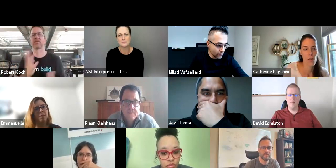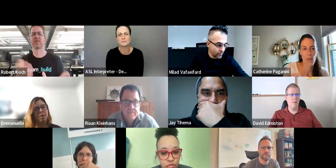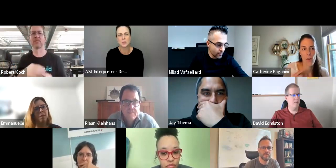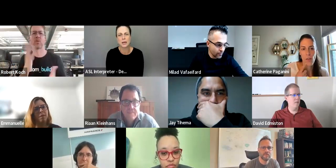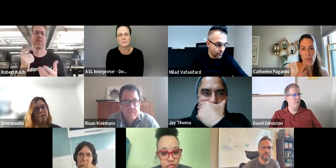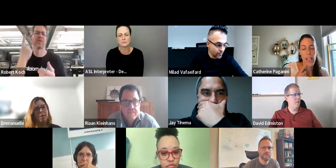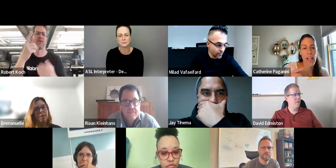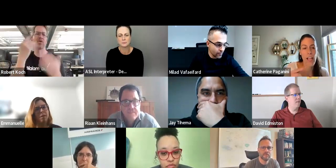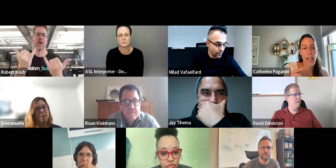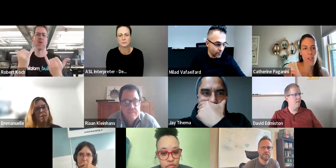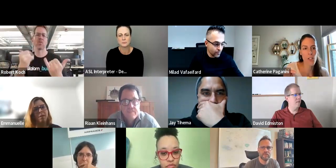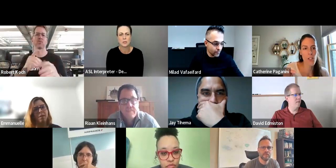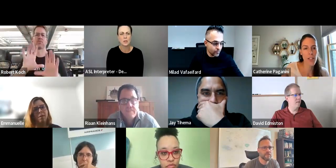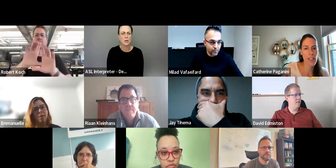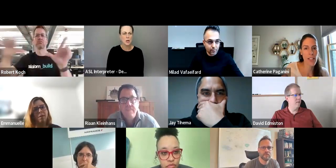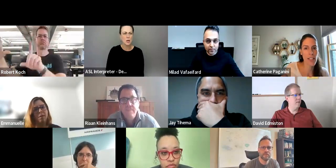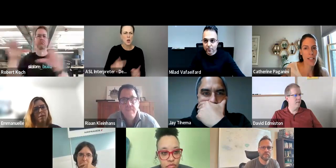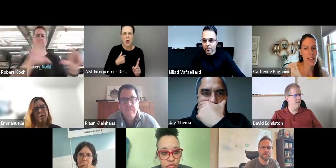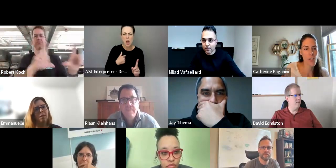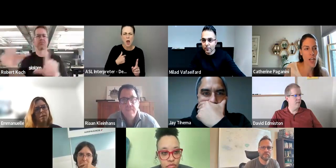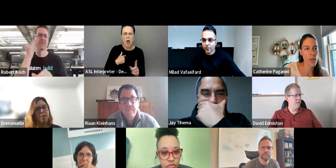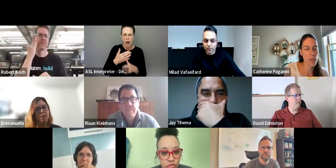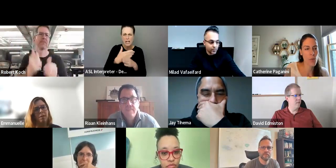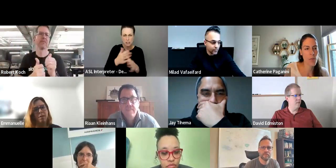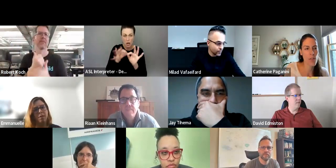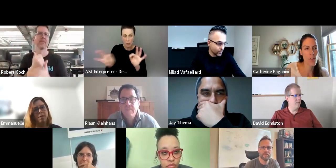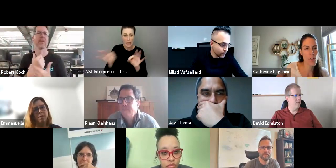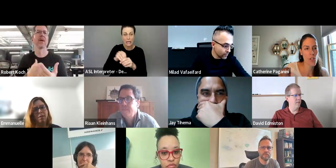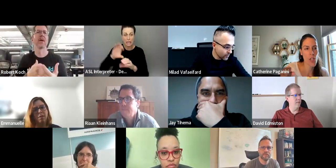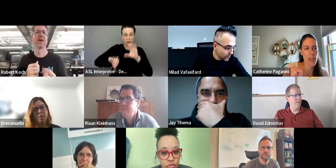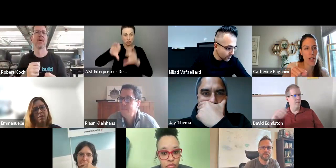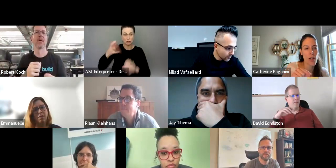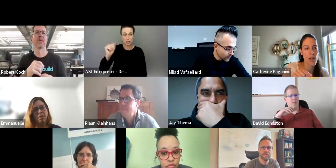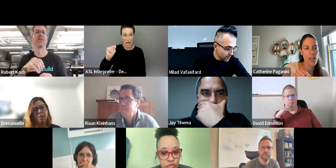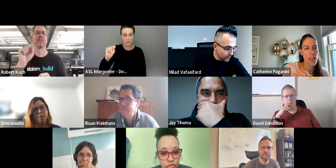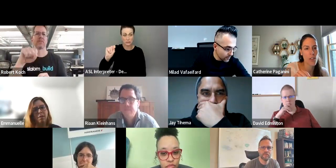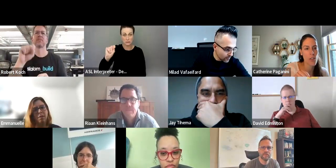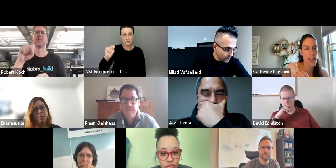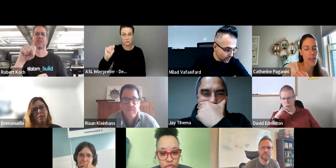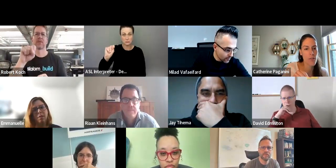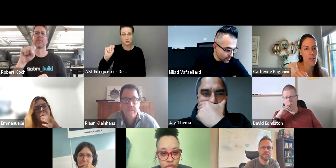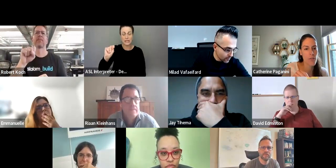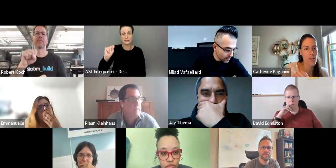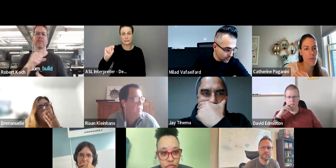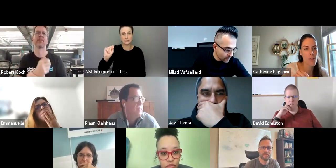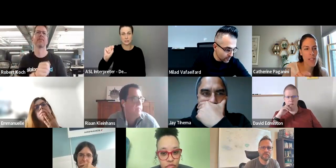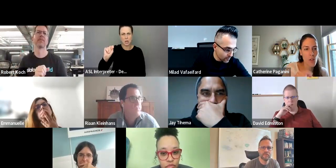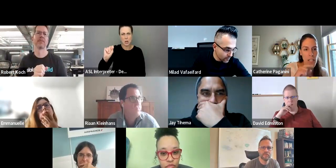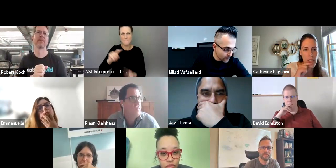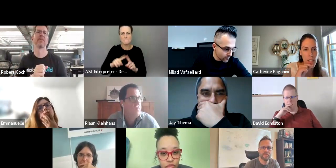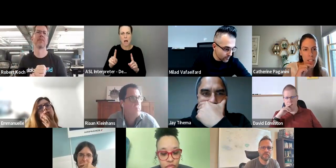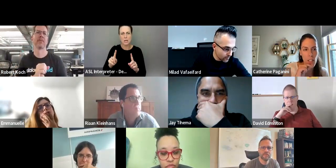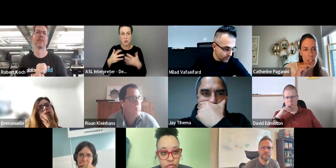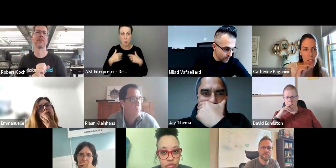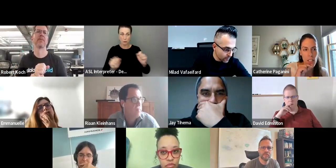thing. Okay. Hey, I shared the link in the chat, but you want me to share to kind Yes. of share